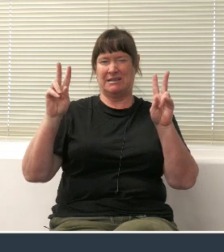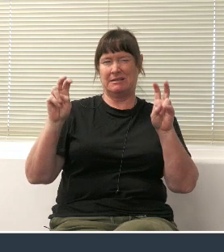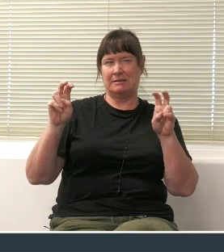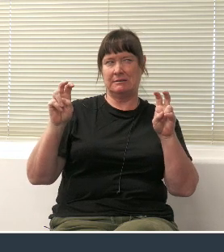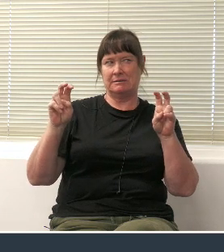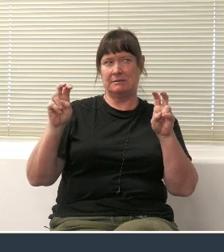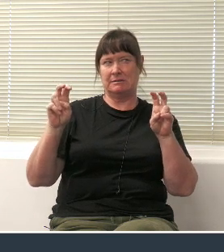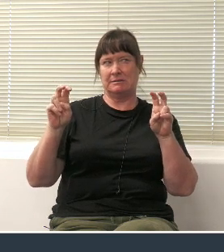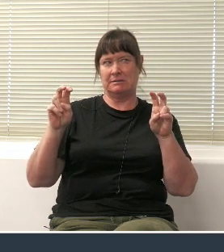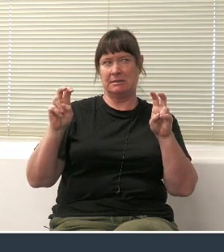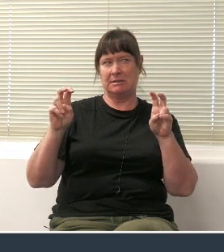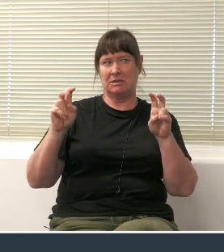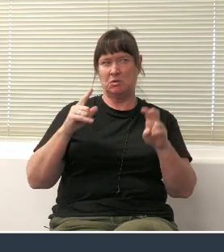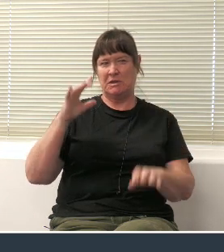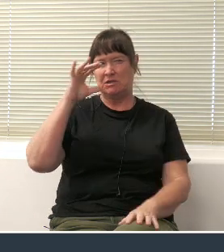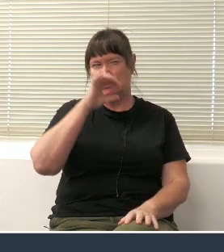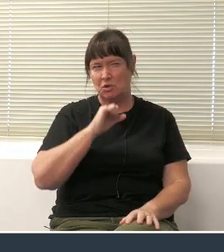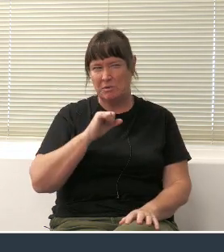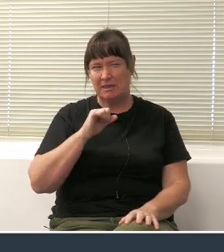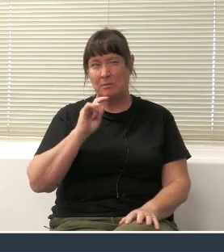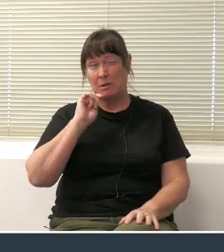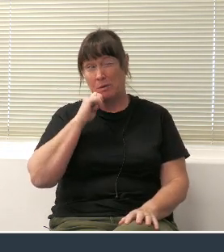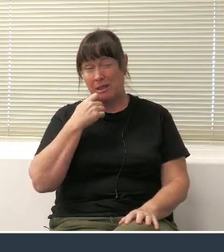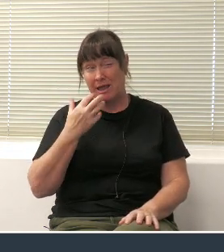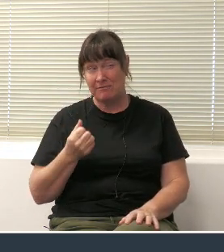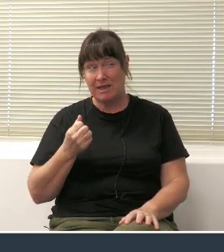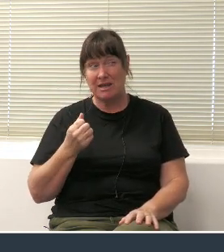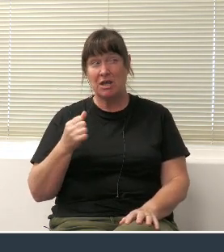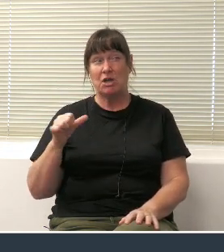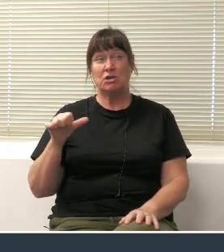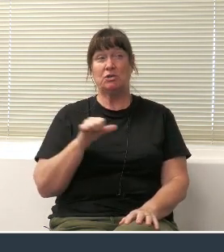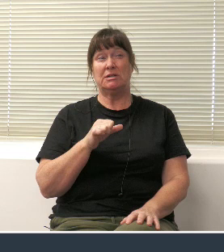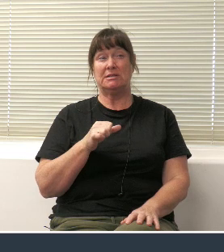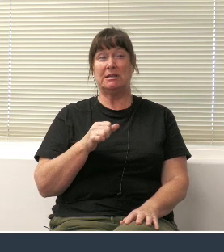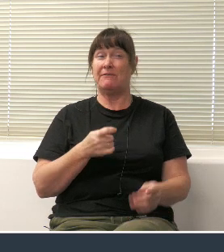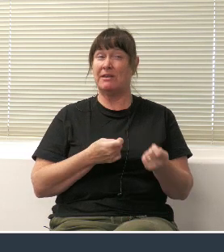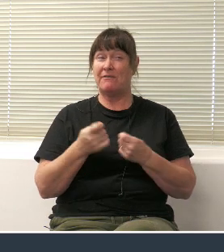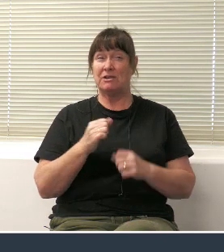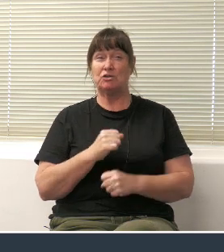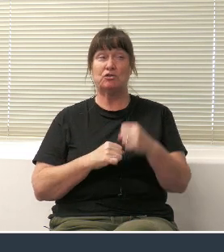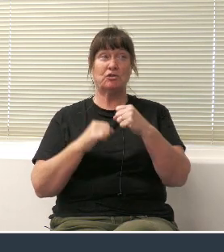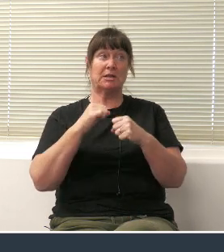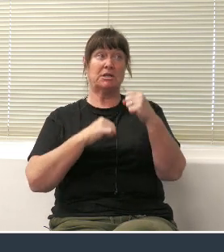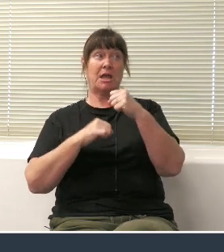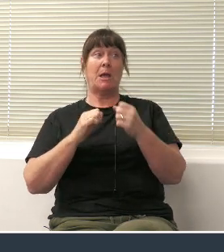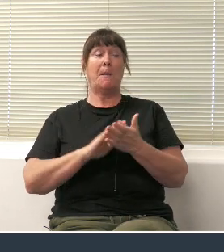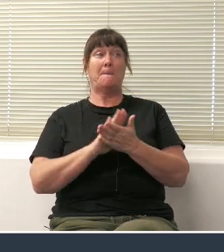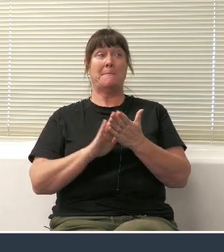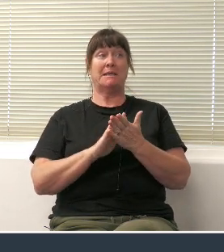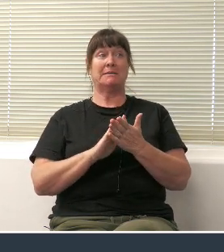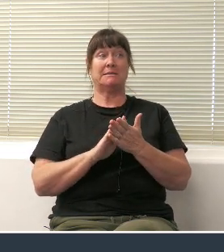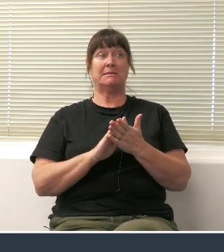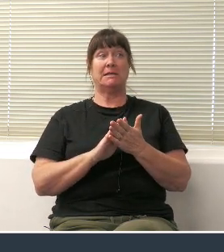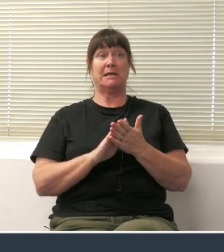bit presumptive, and I just wonder whether we should just put governance structure, which then allows us